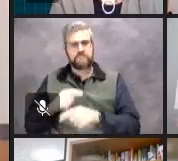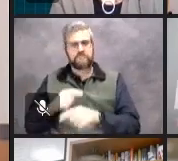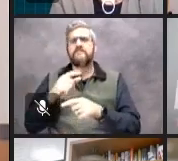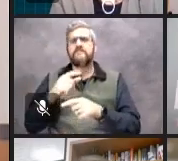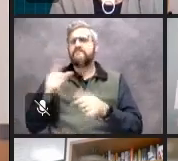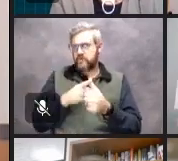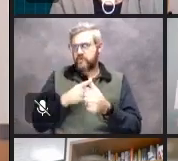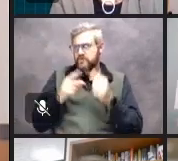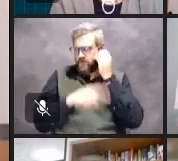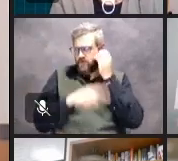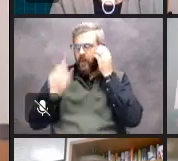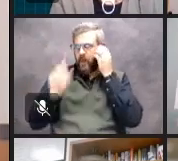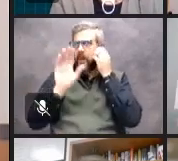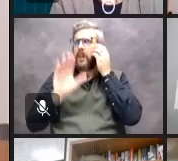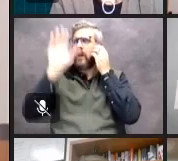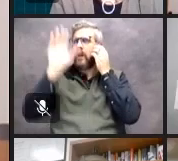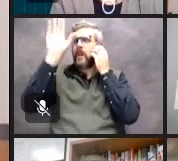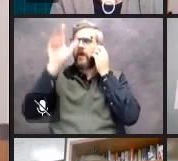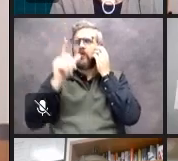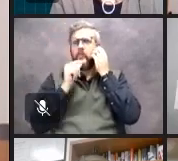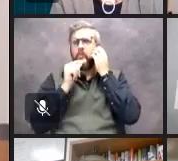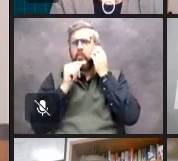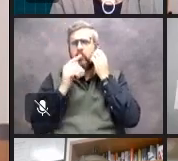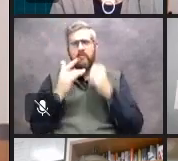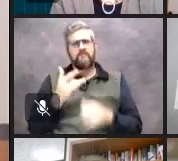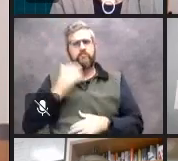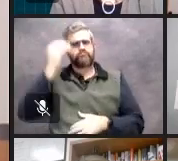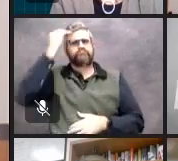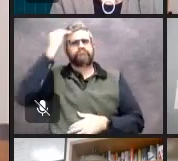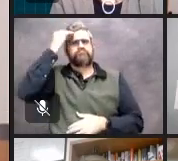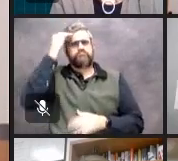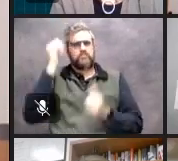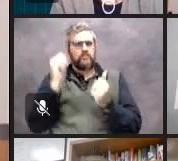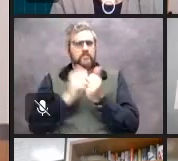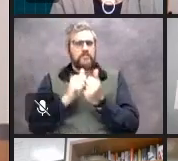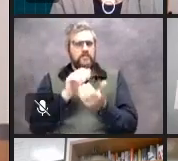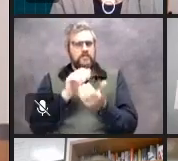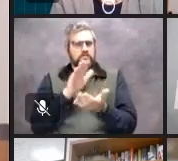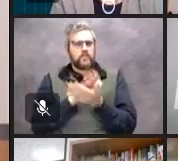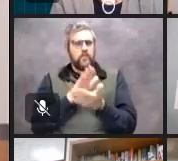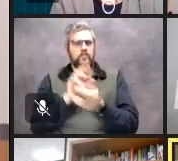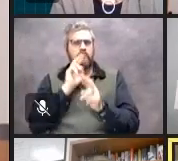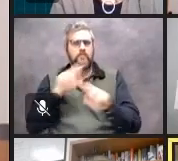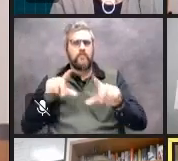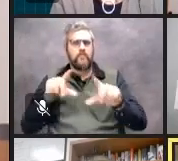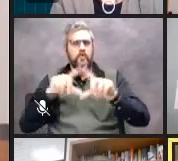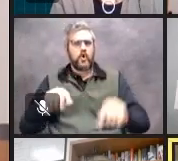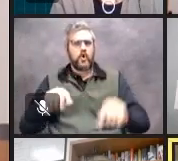online, how many of you say you're very, very familiar with the school report card?